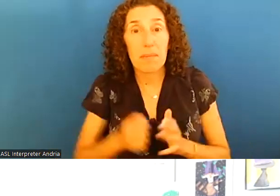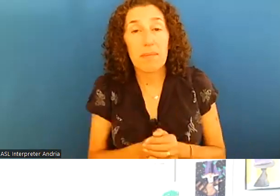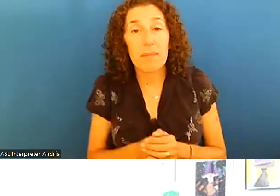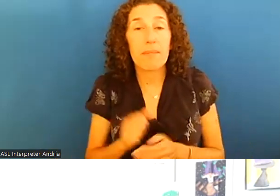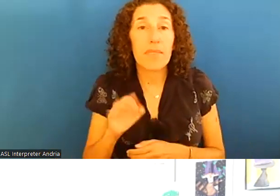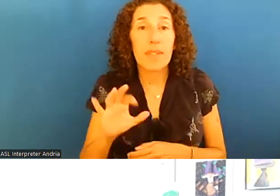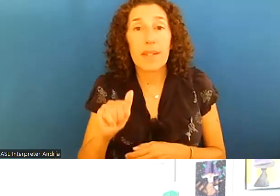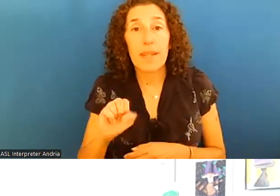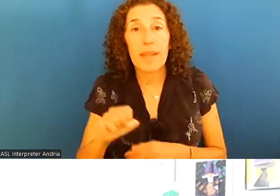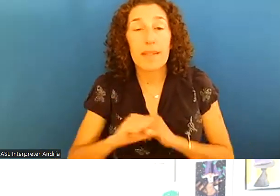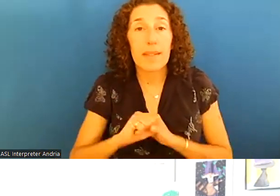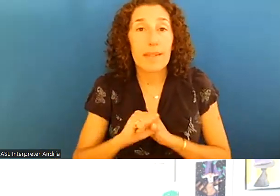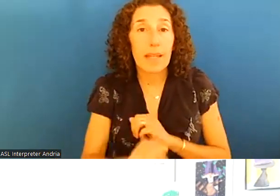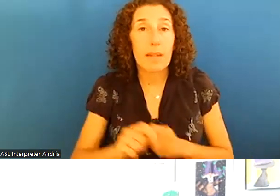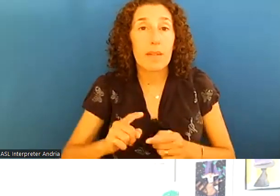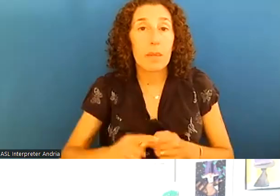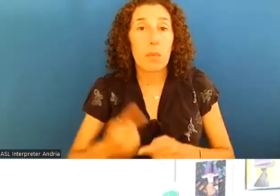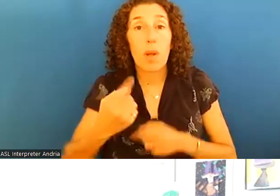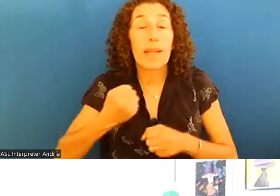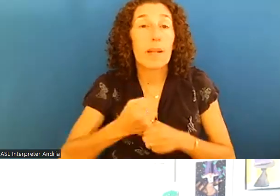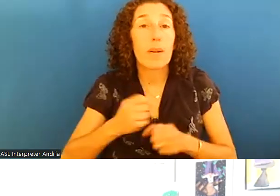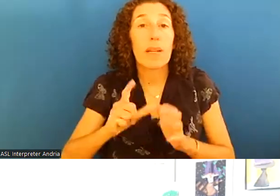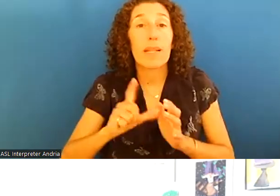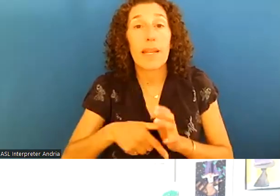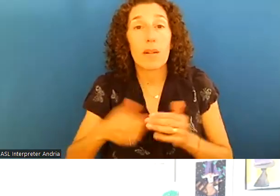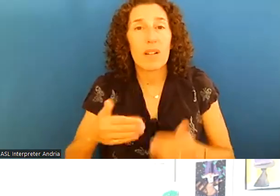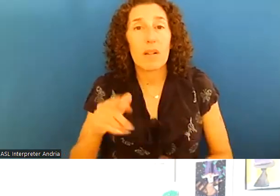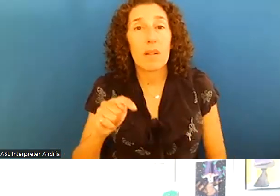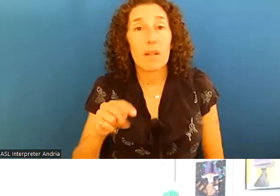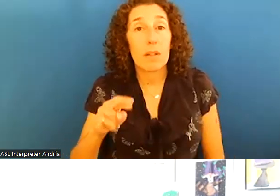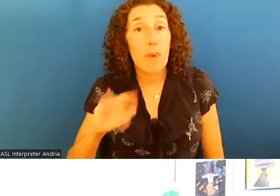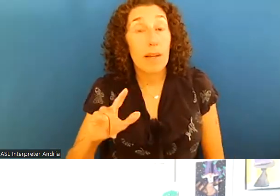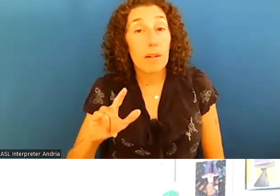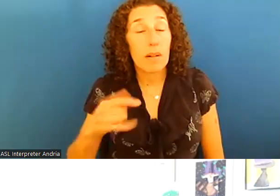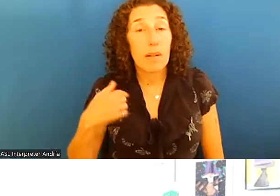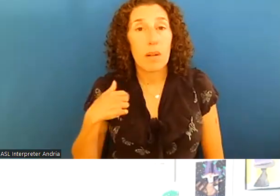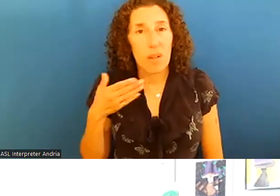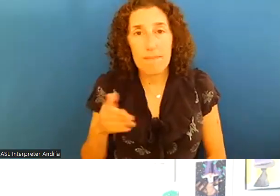trial extends to a year later, which we've had happen before, we're there the entire time.